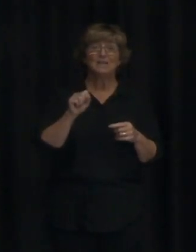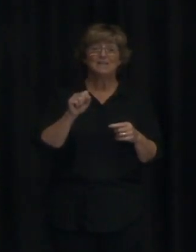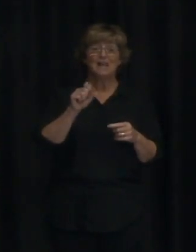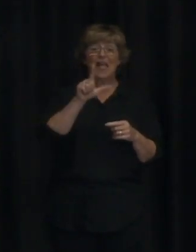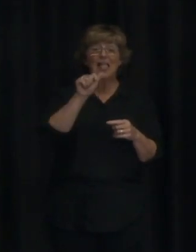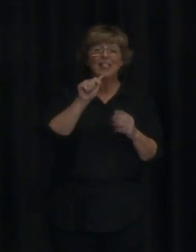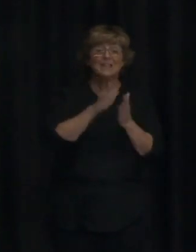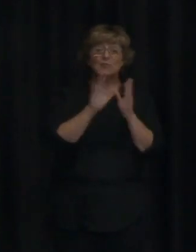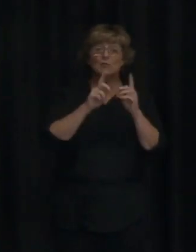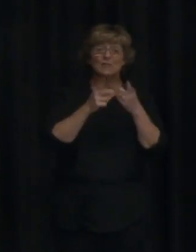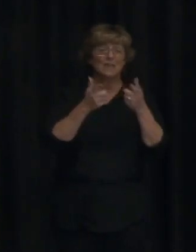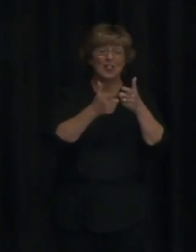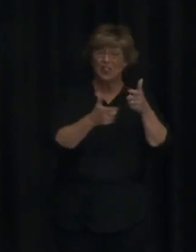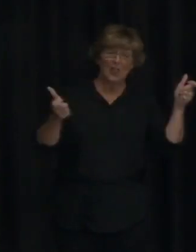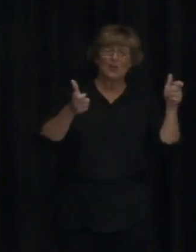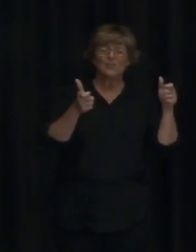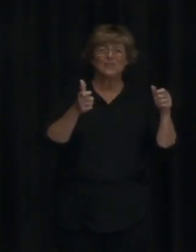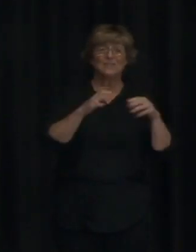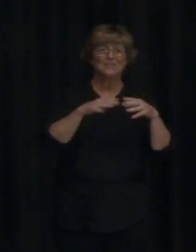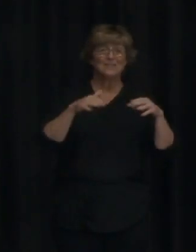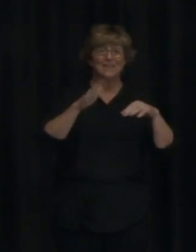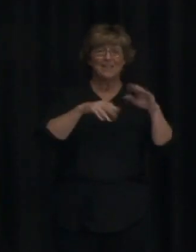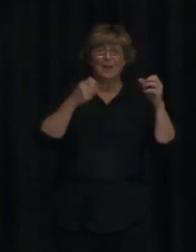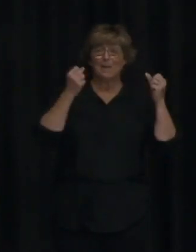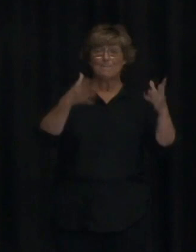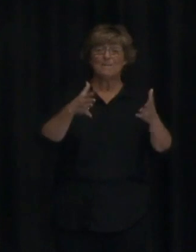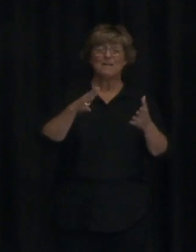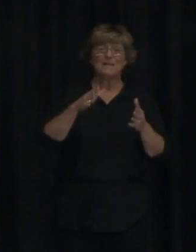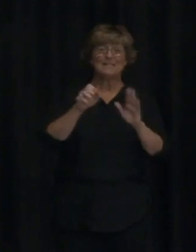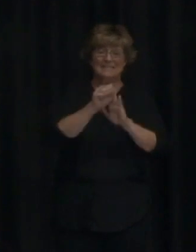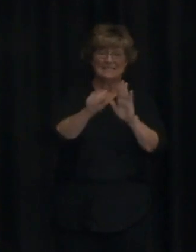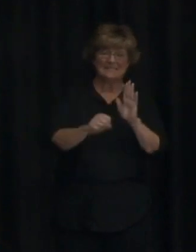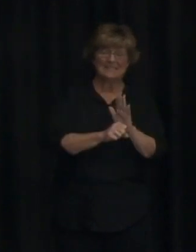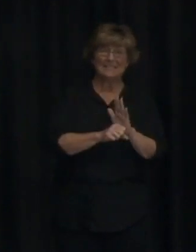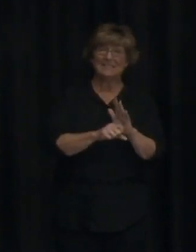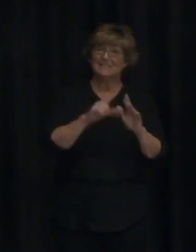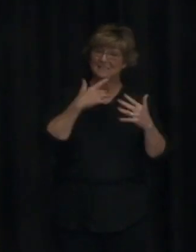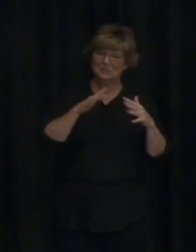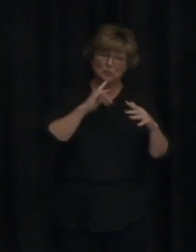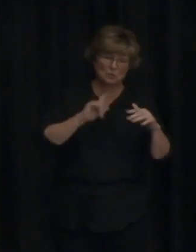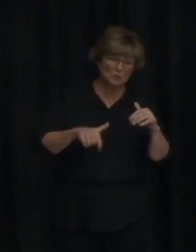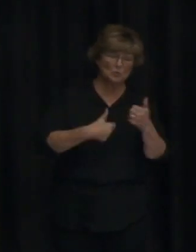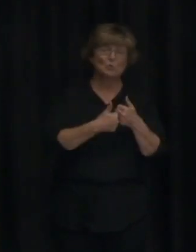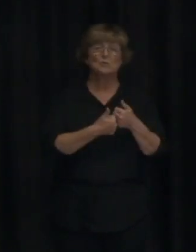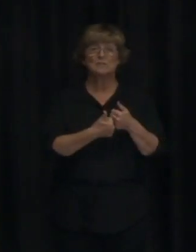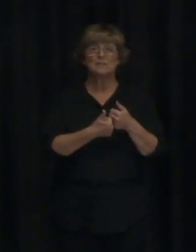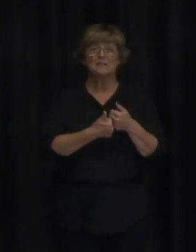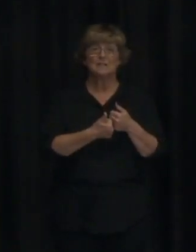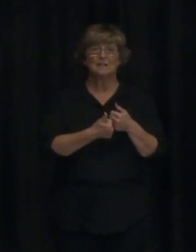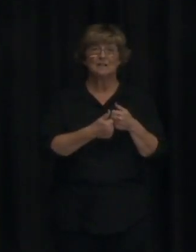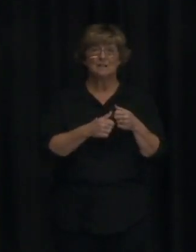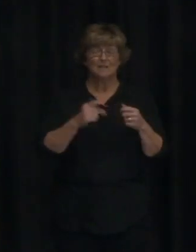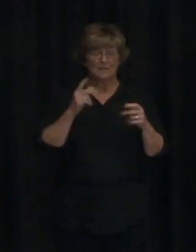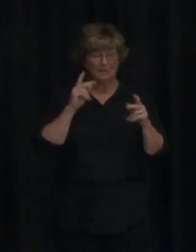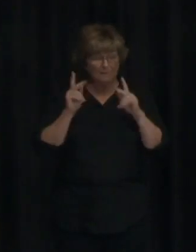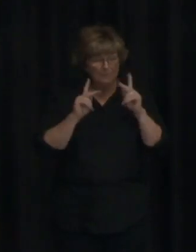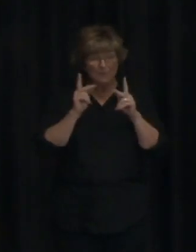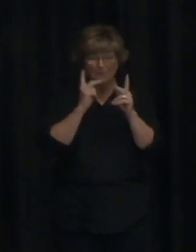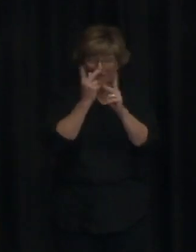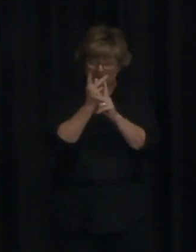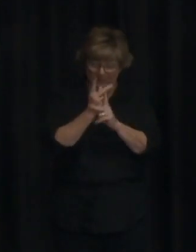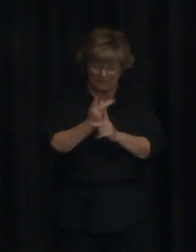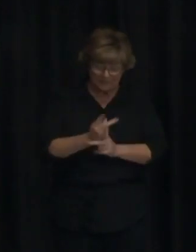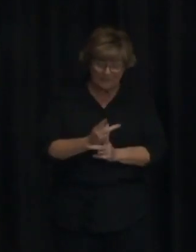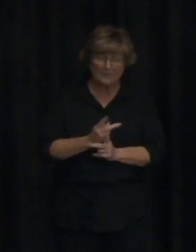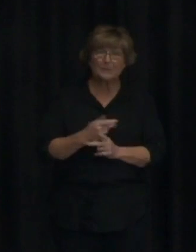states, just that district. So it's a challenging environment, and people navigated, I thought, quite well. And over